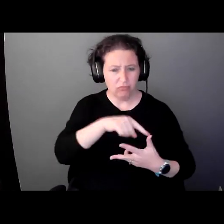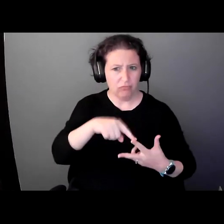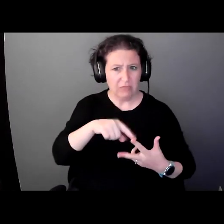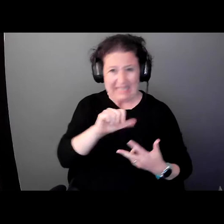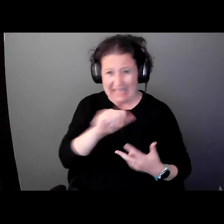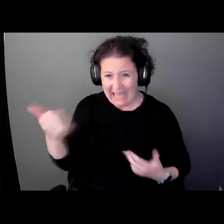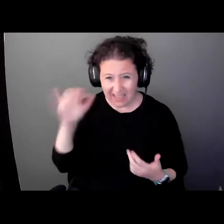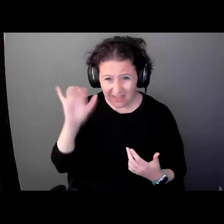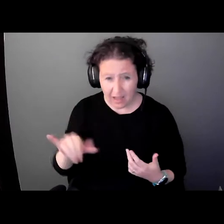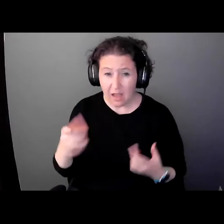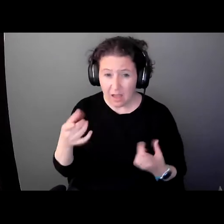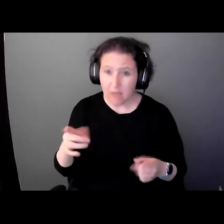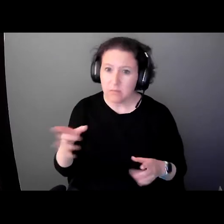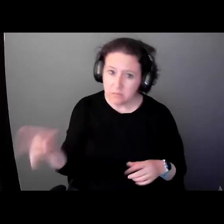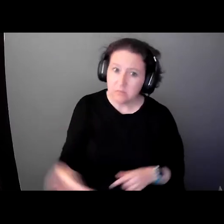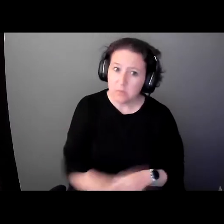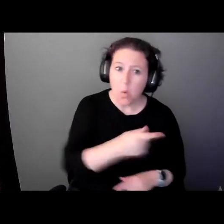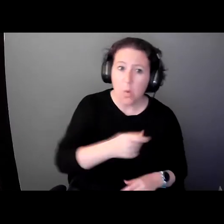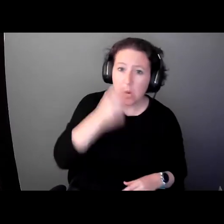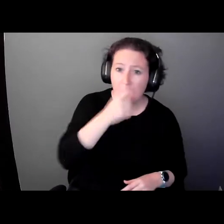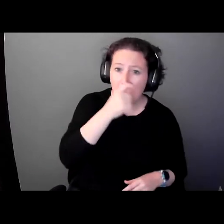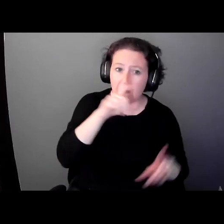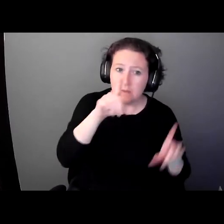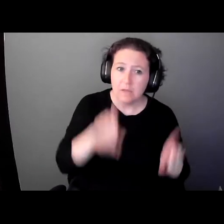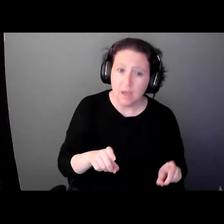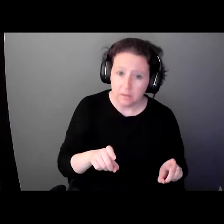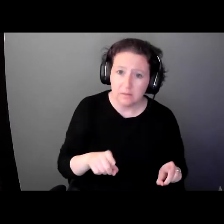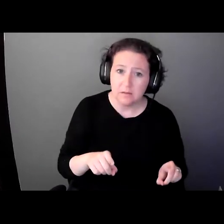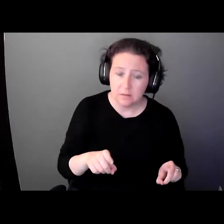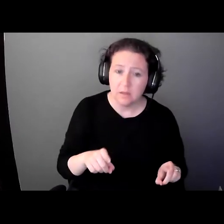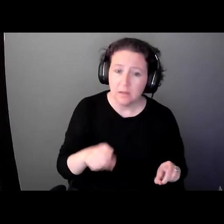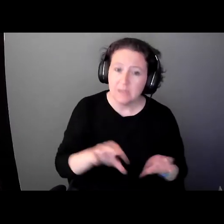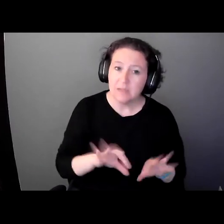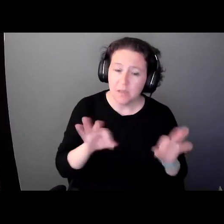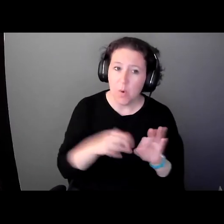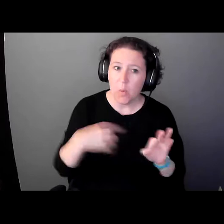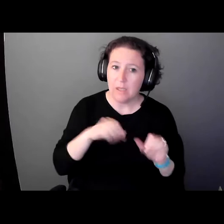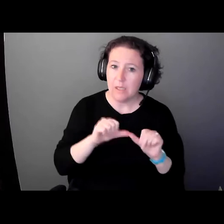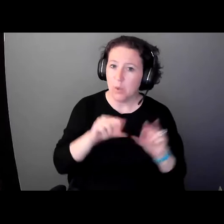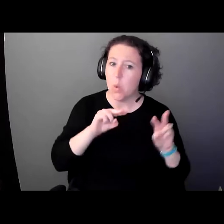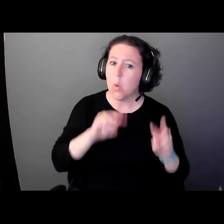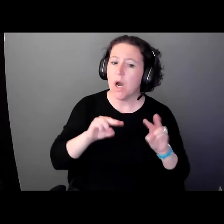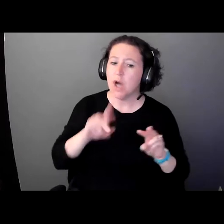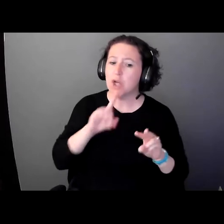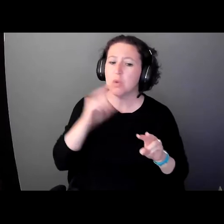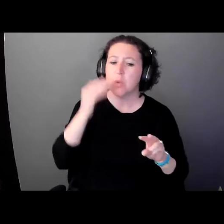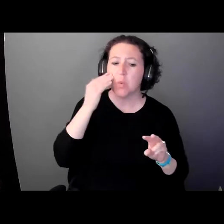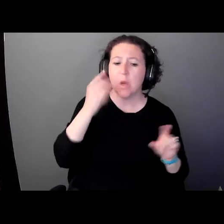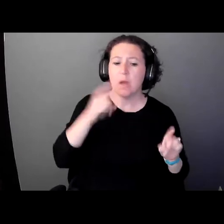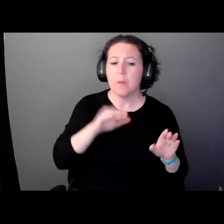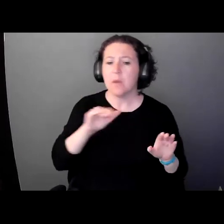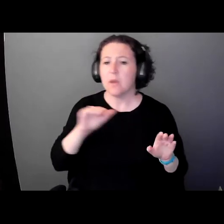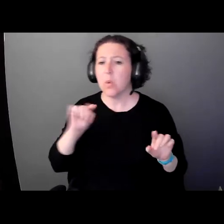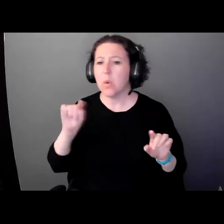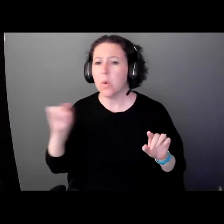tested so that we can keep our surveillance accurate. In developed countries where it has